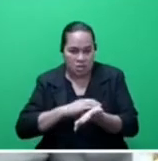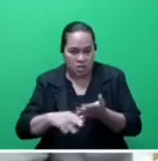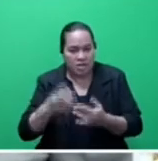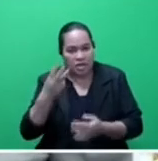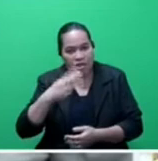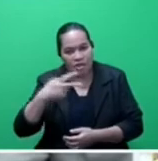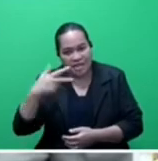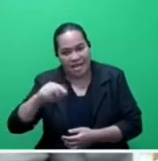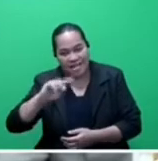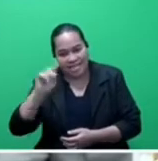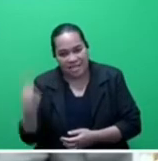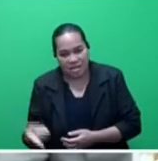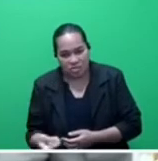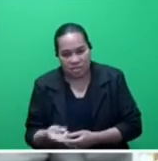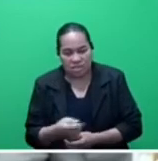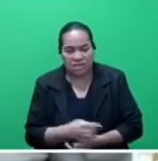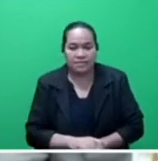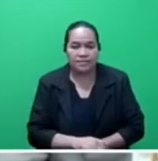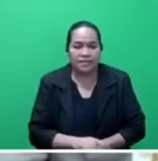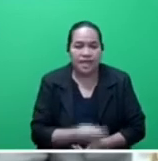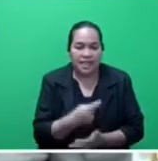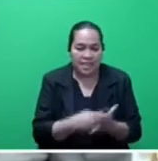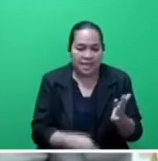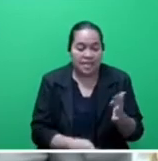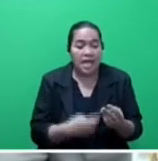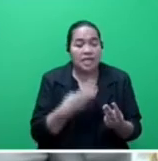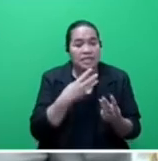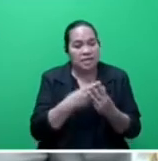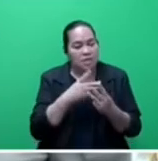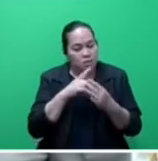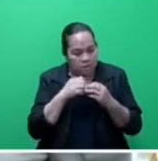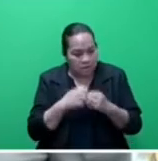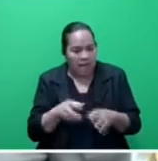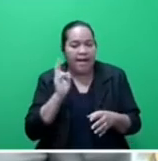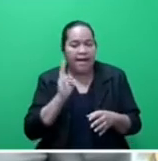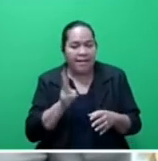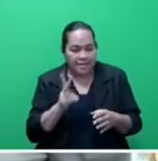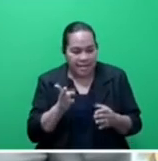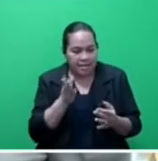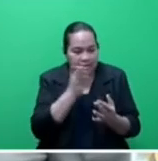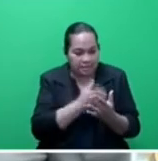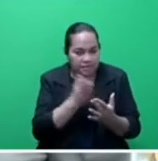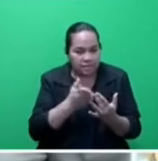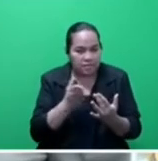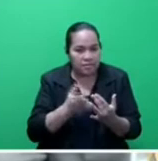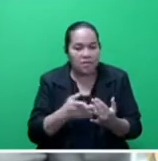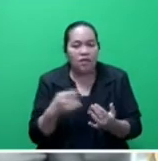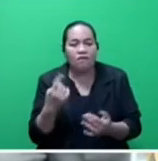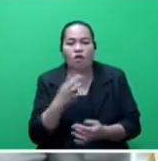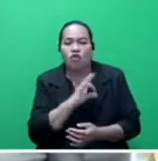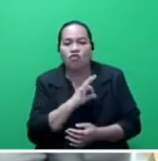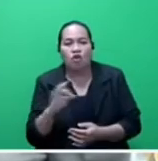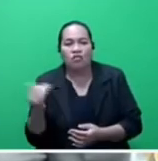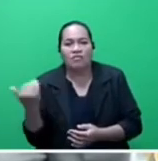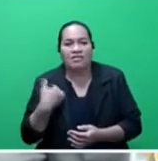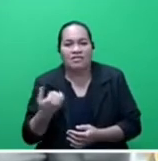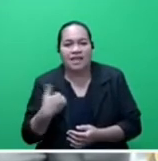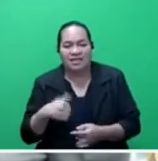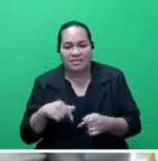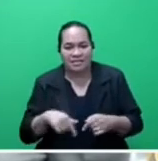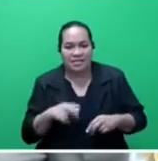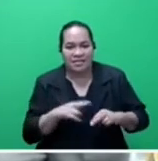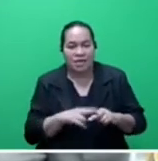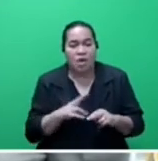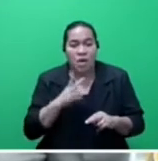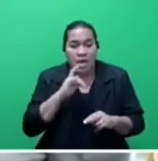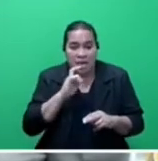38,000 tax. So SODELPA will bring back dividend withholding tax for non-residents or residents of Fiji. When